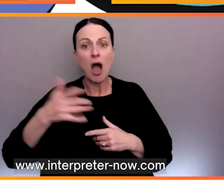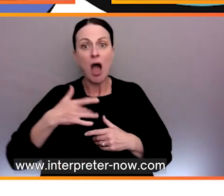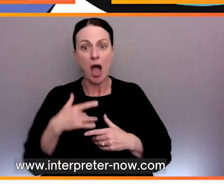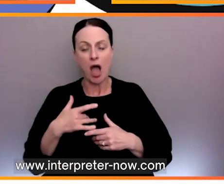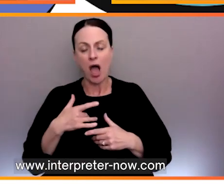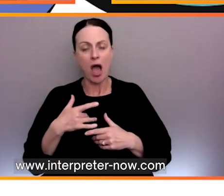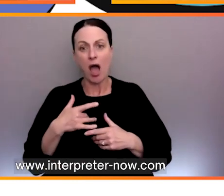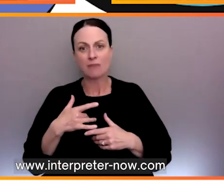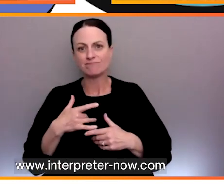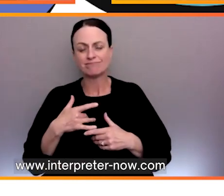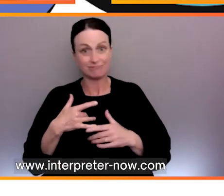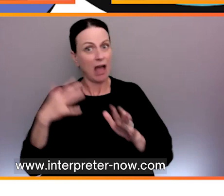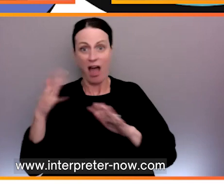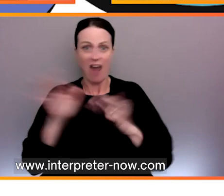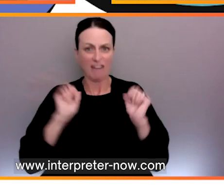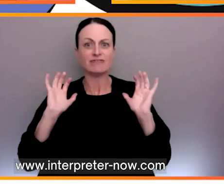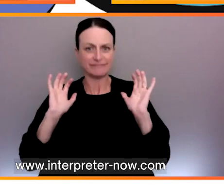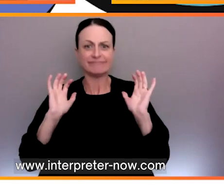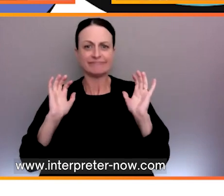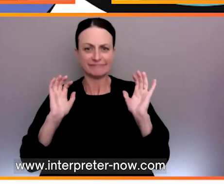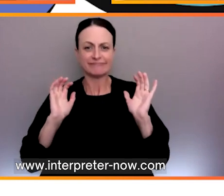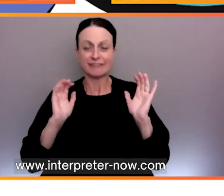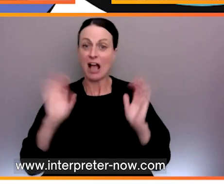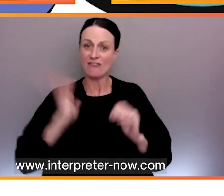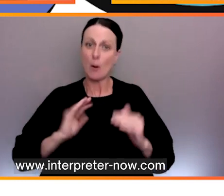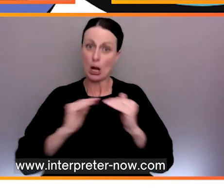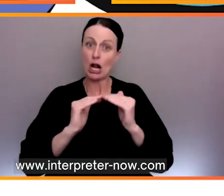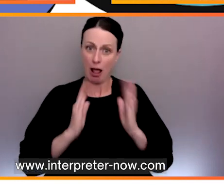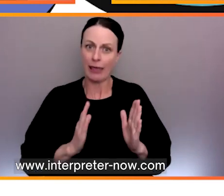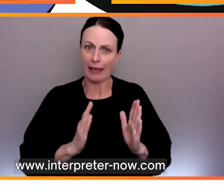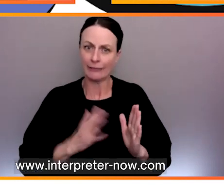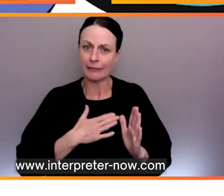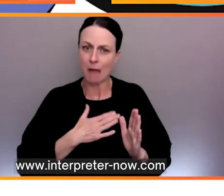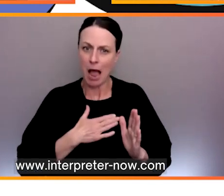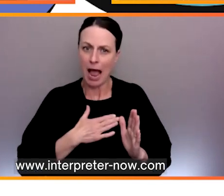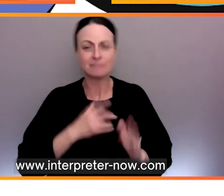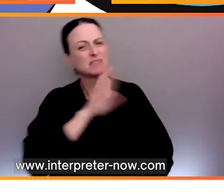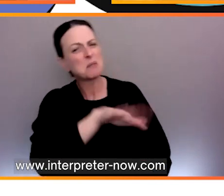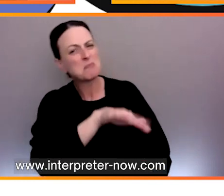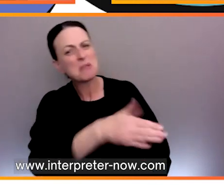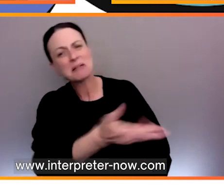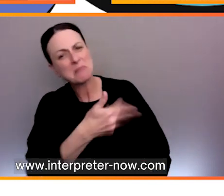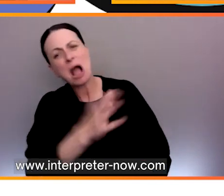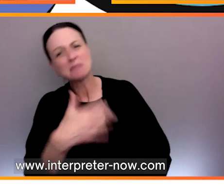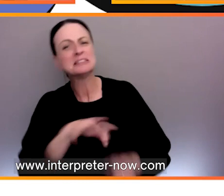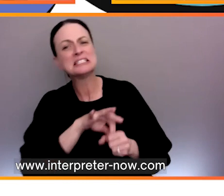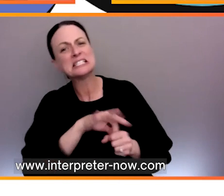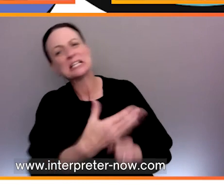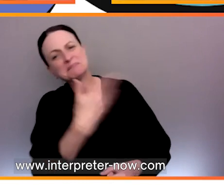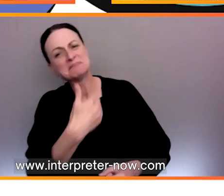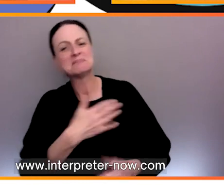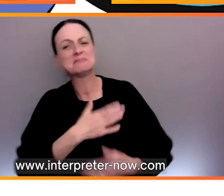how? And she said, because you were always this big personality. When you entered a